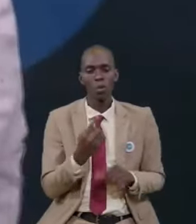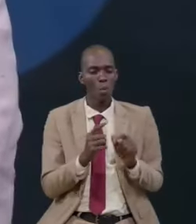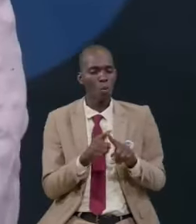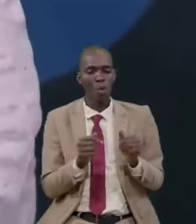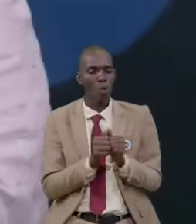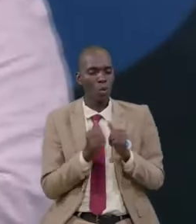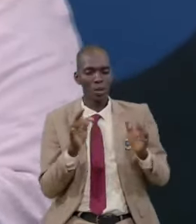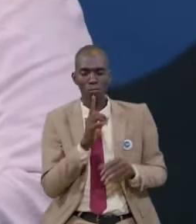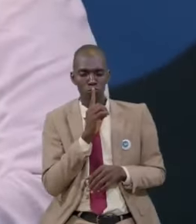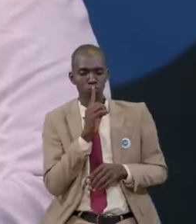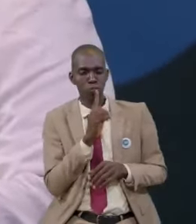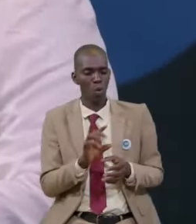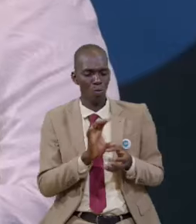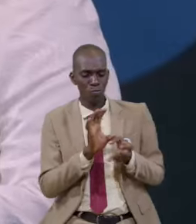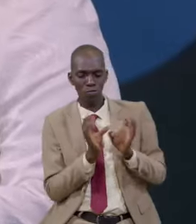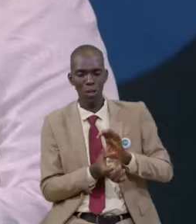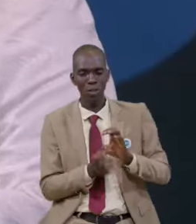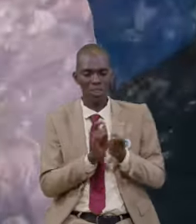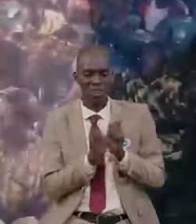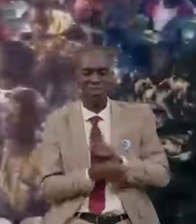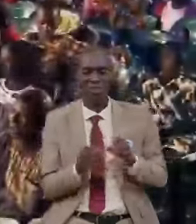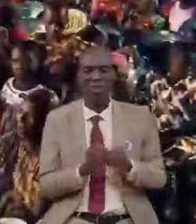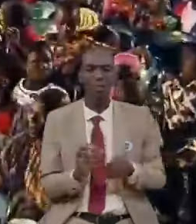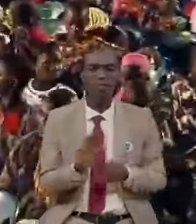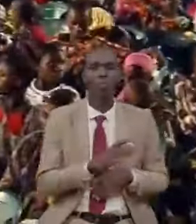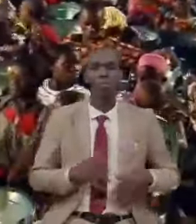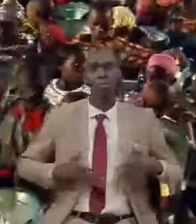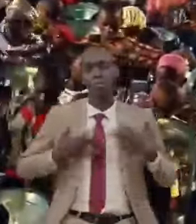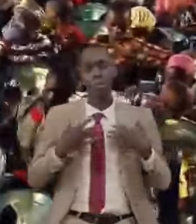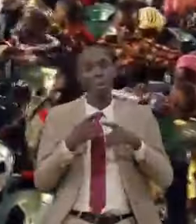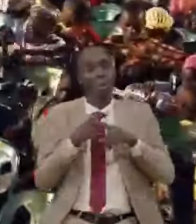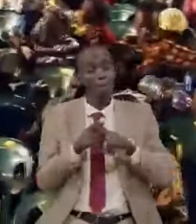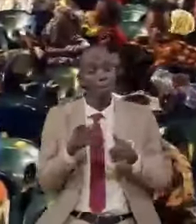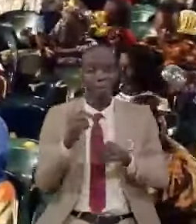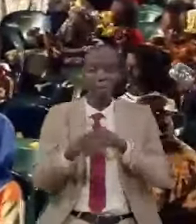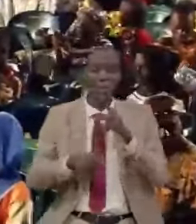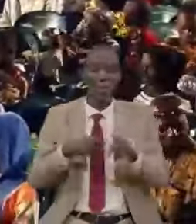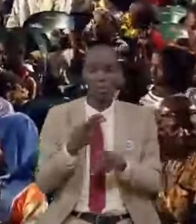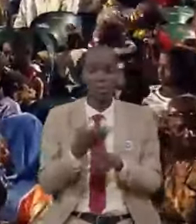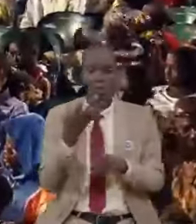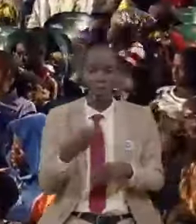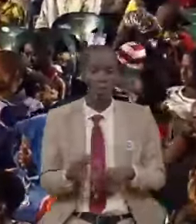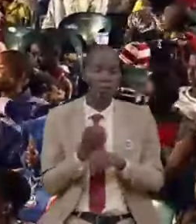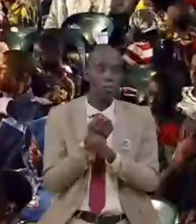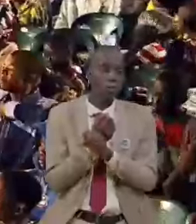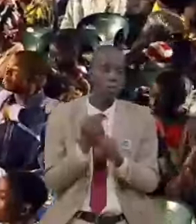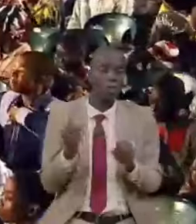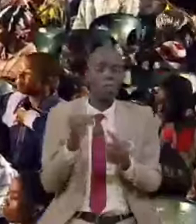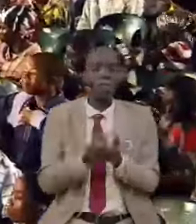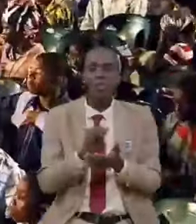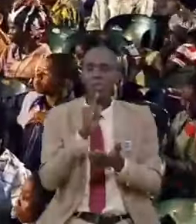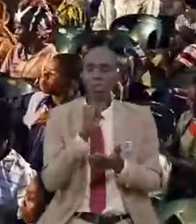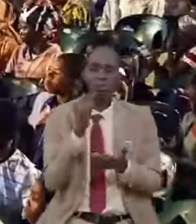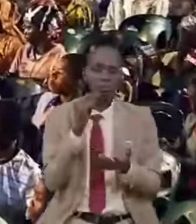lives, but the kind of salvation that is notable. That I used to be in